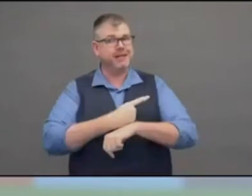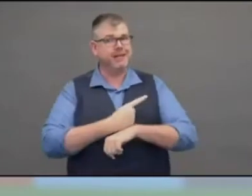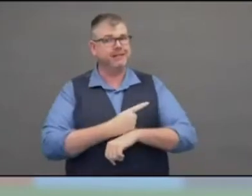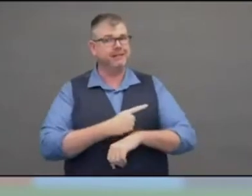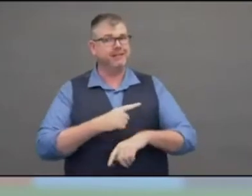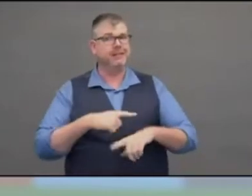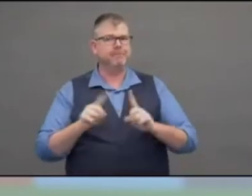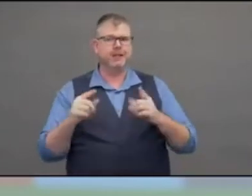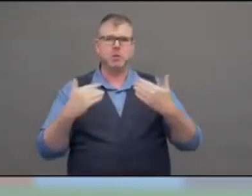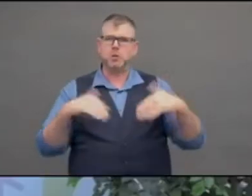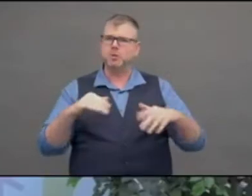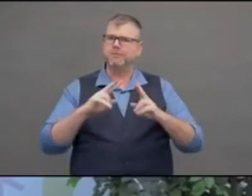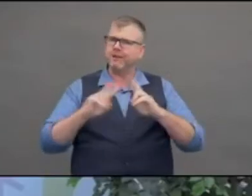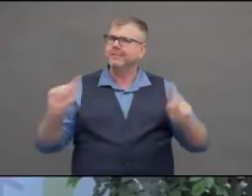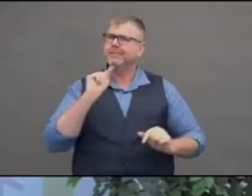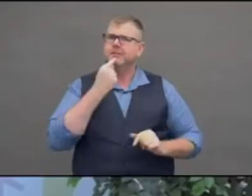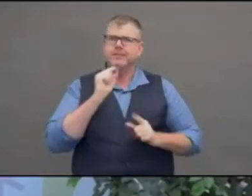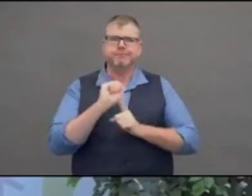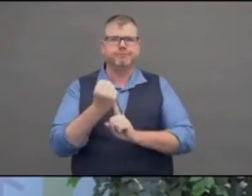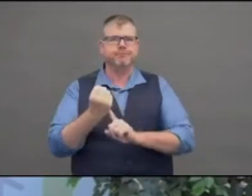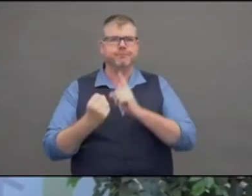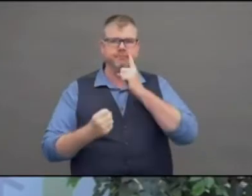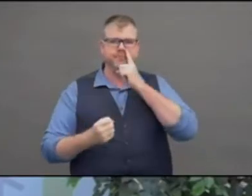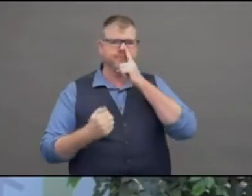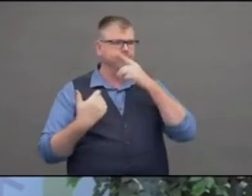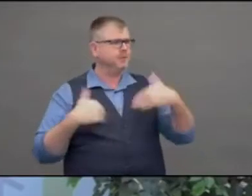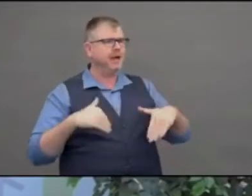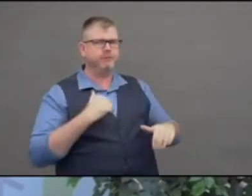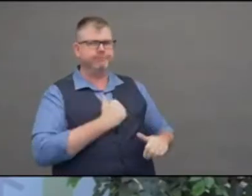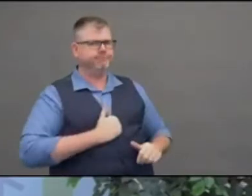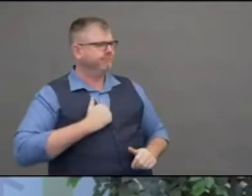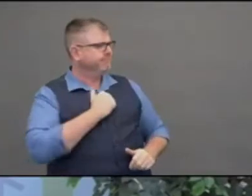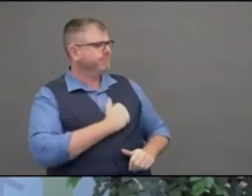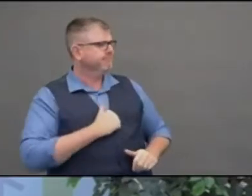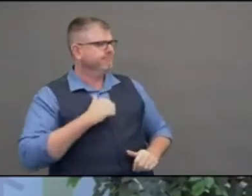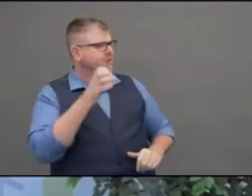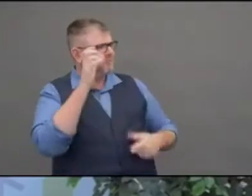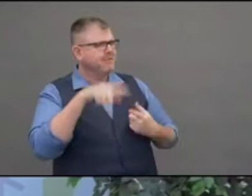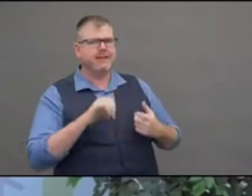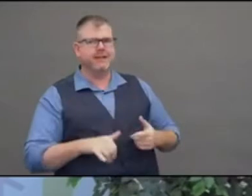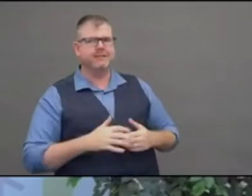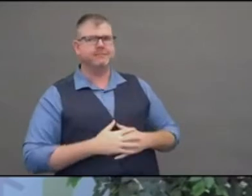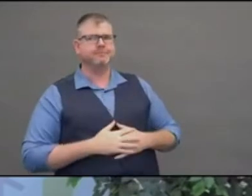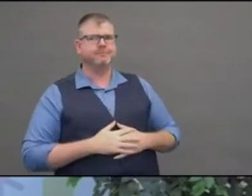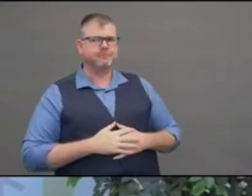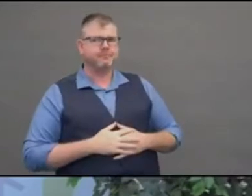matter. Wow, I'm so sorry to hear that. No and worries. I mean, that just goes to